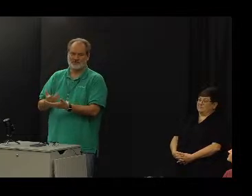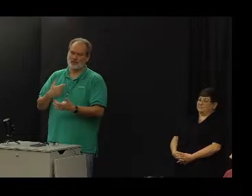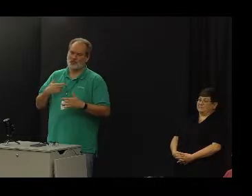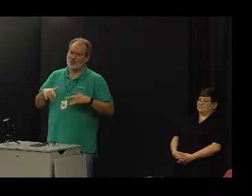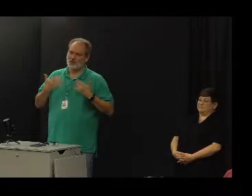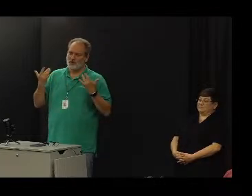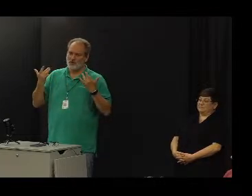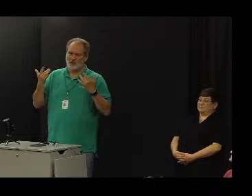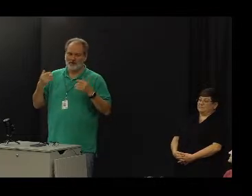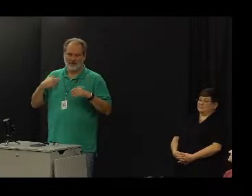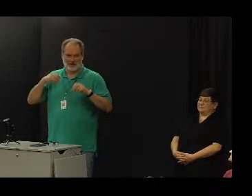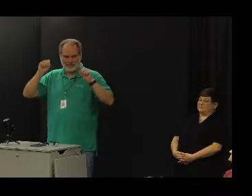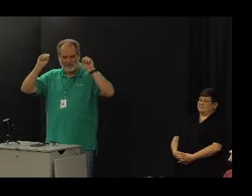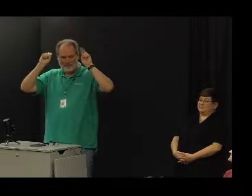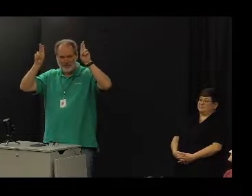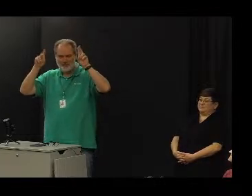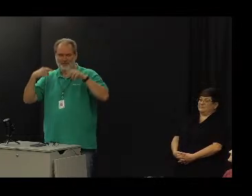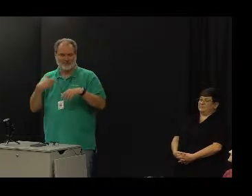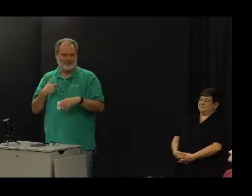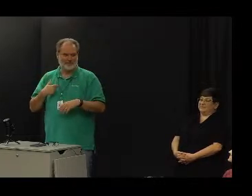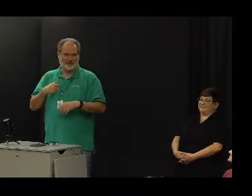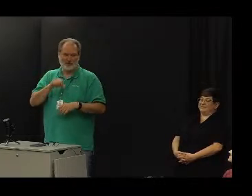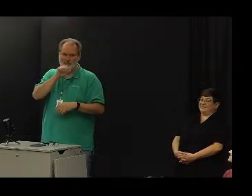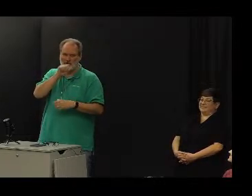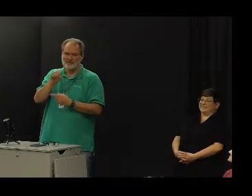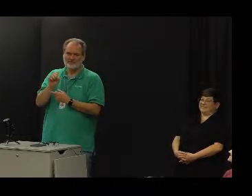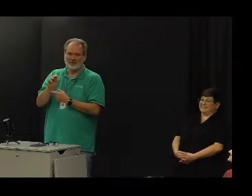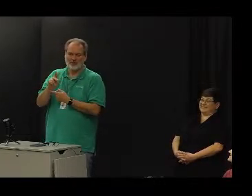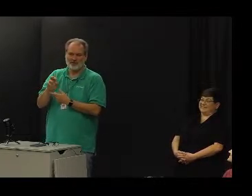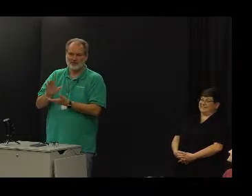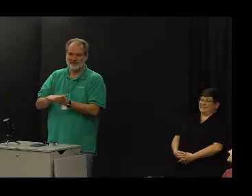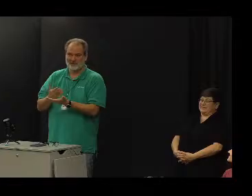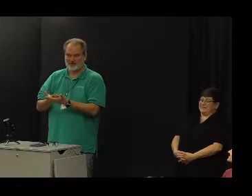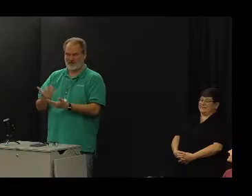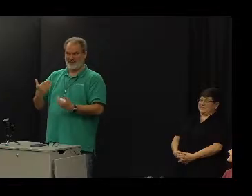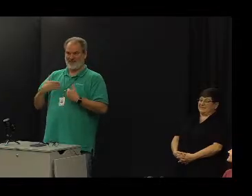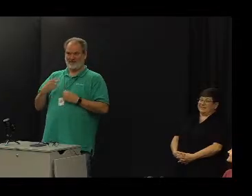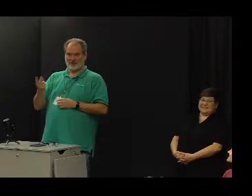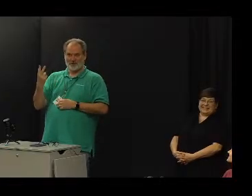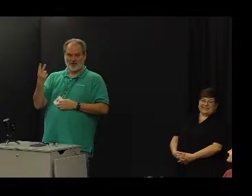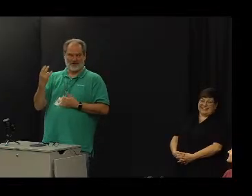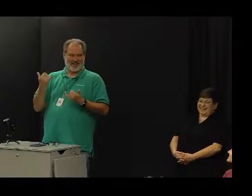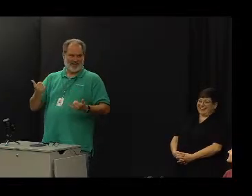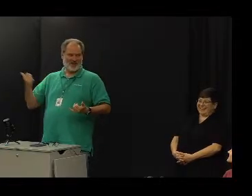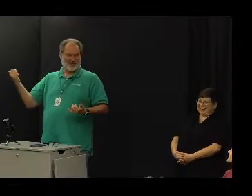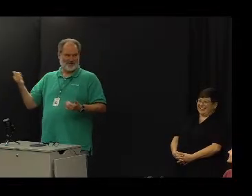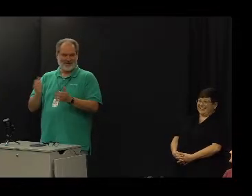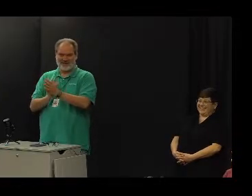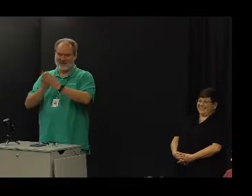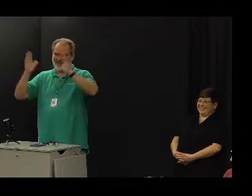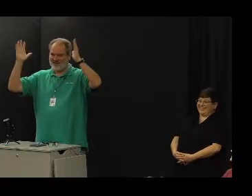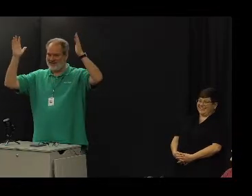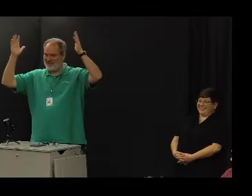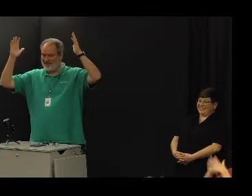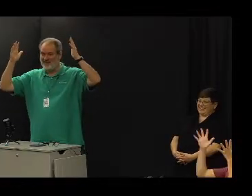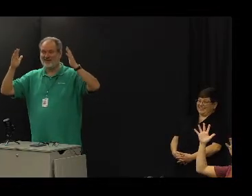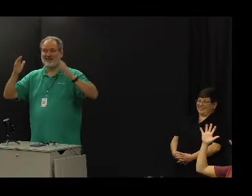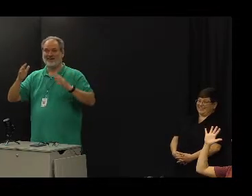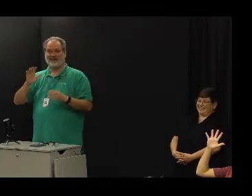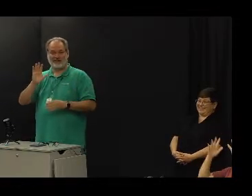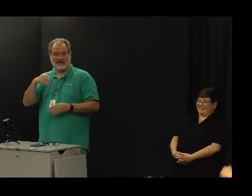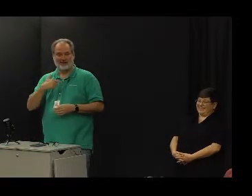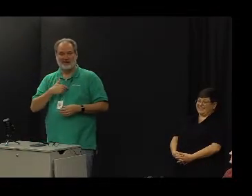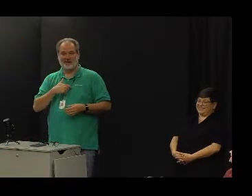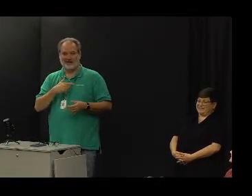Now, we recently purchased a new smoker for the dorm, and we are ecstatic to have that. We're now cooking